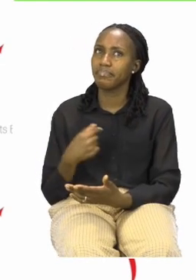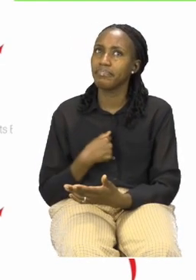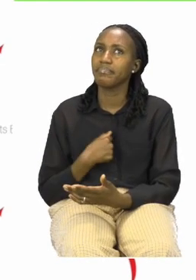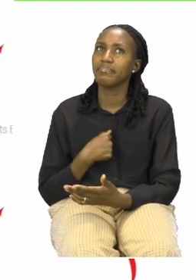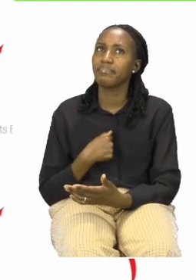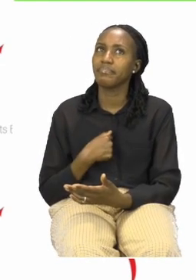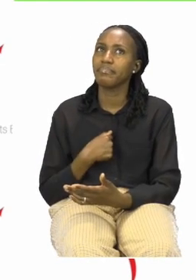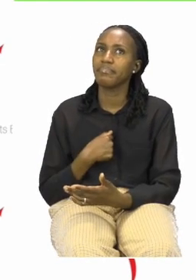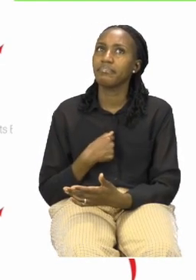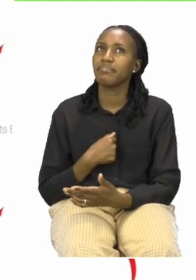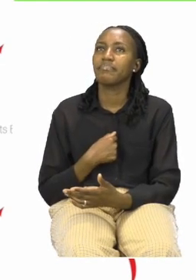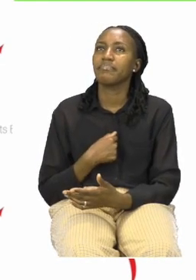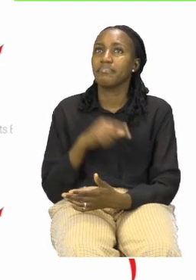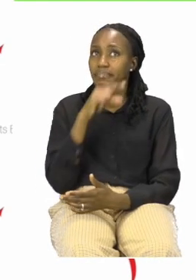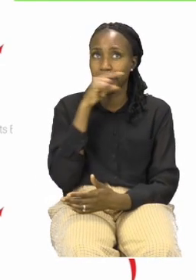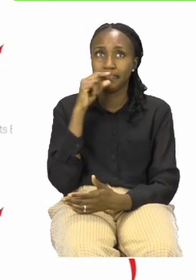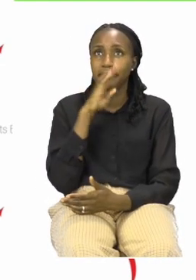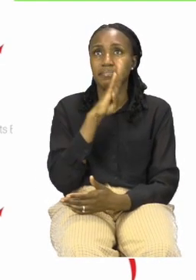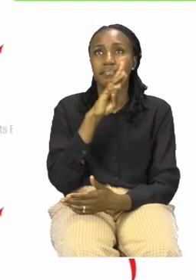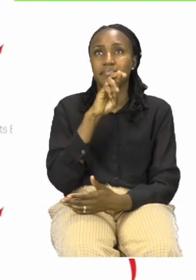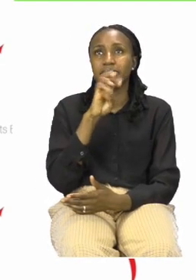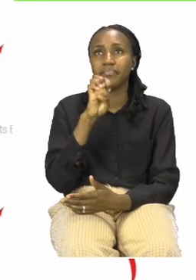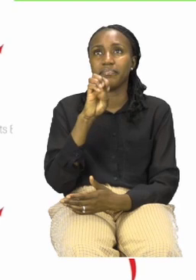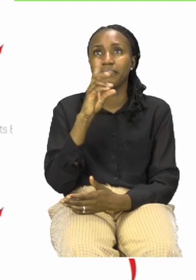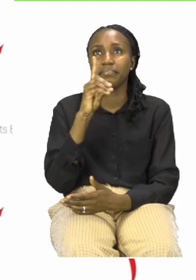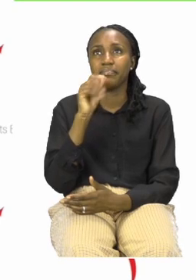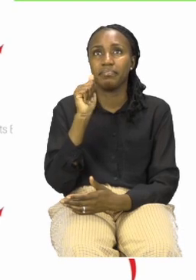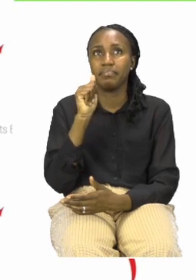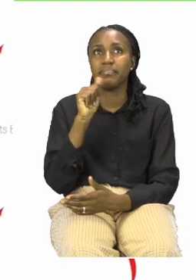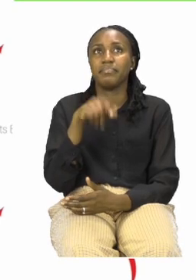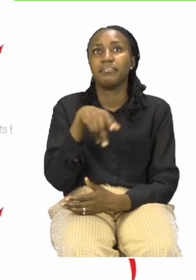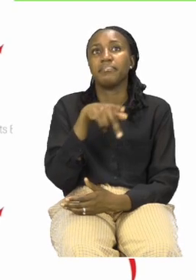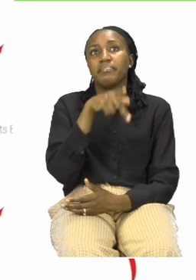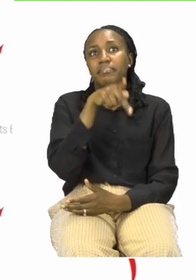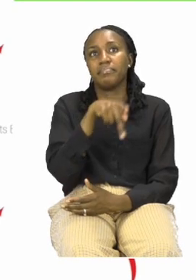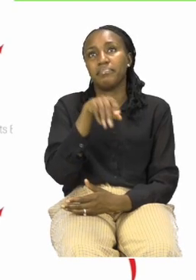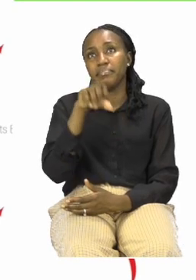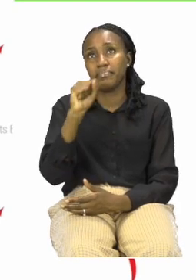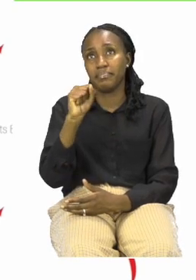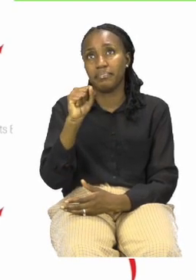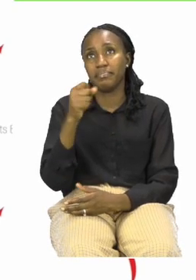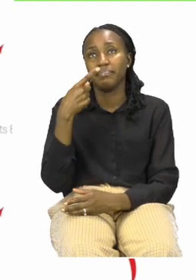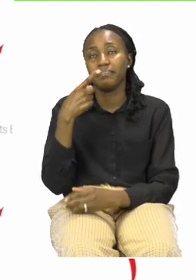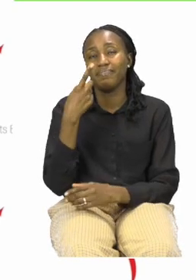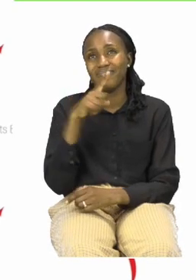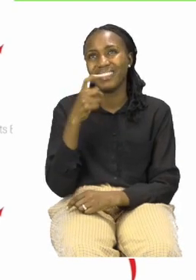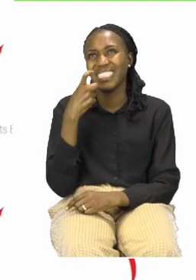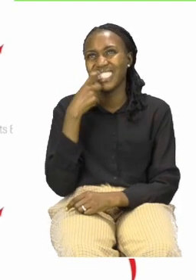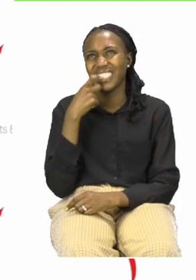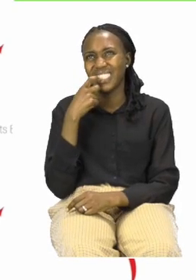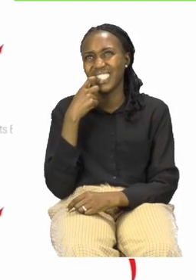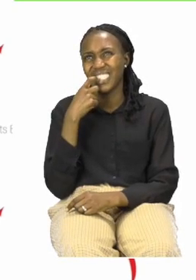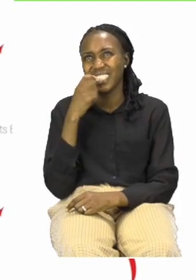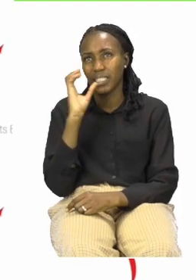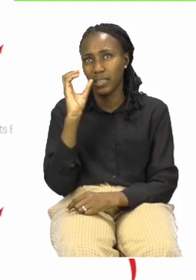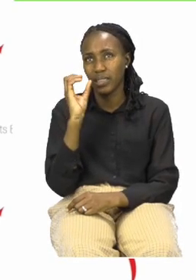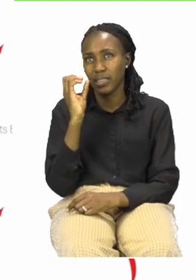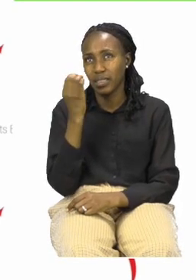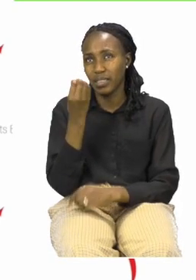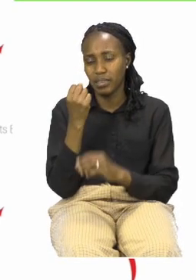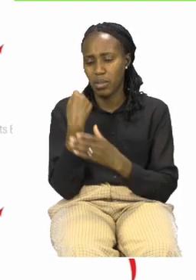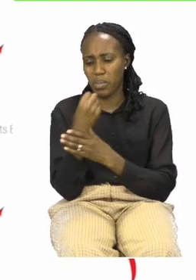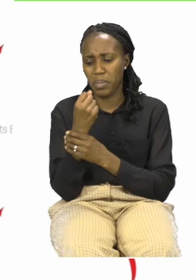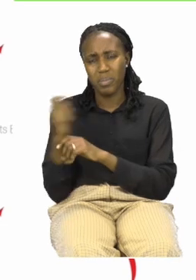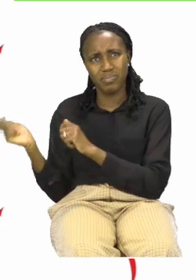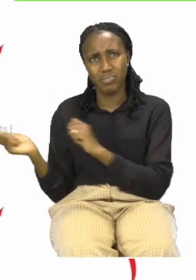I'm Brenda Lenz. I am currently the Secretary General of the Namibian Golf Federation, and I'm also the trustee